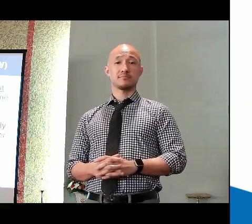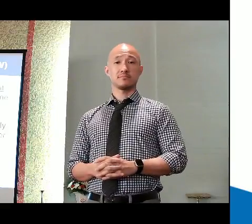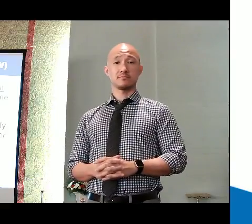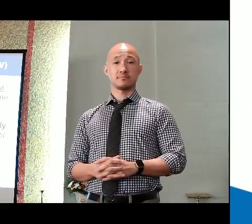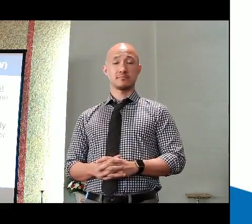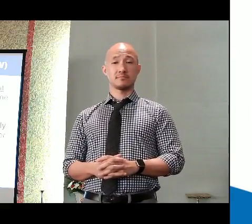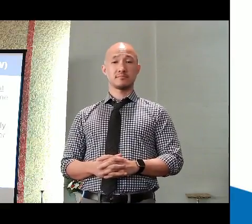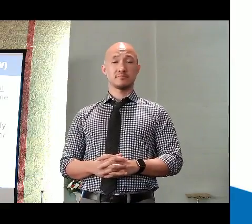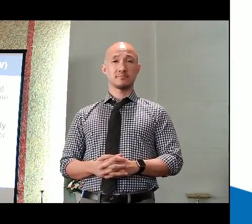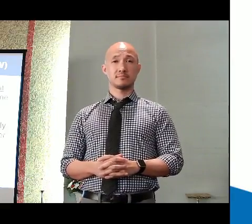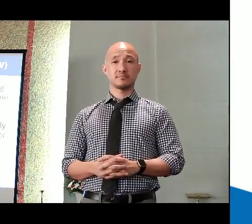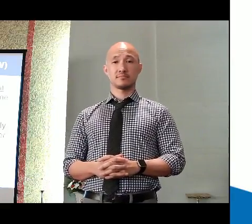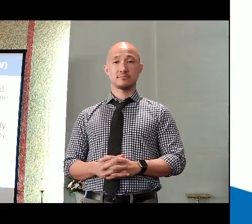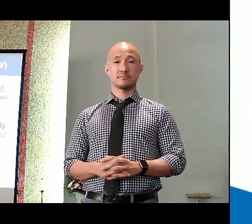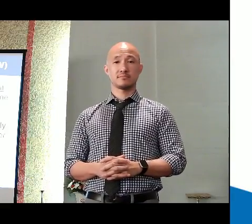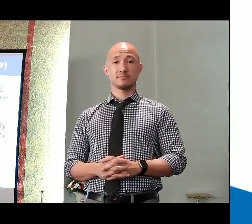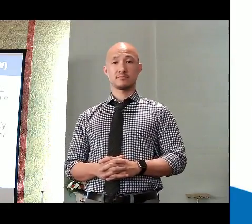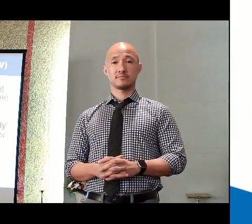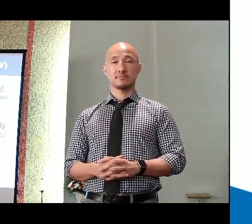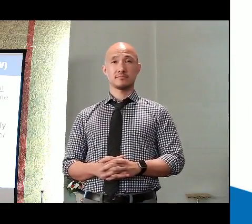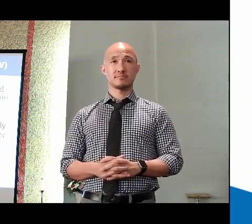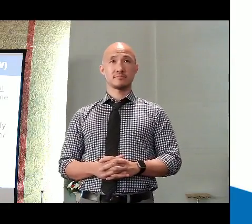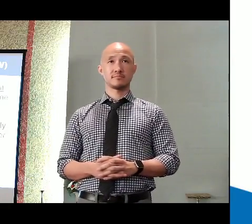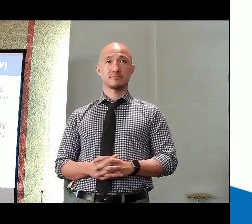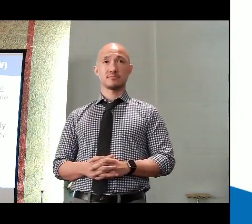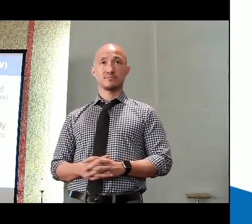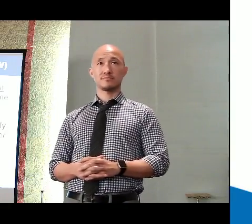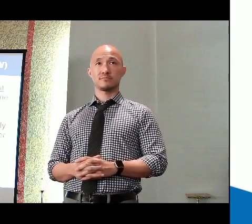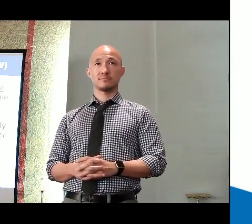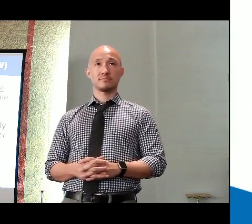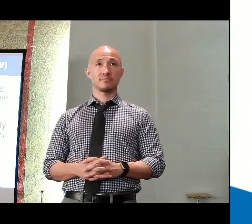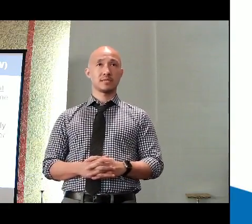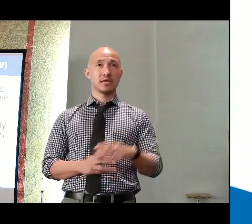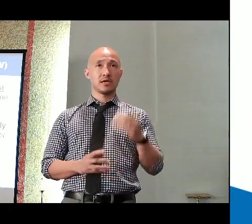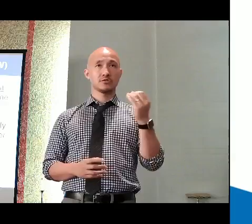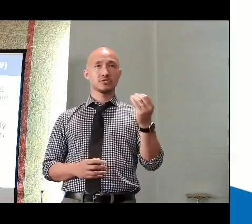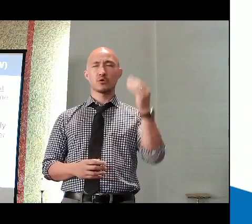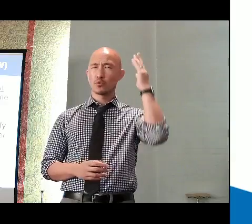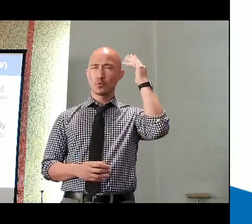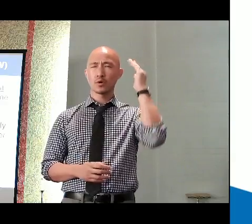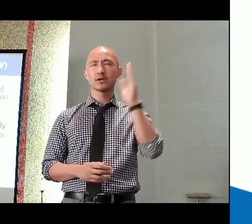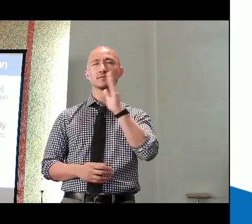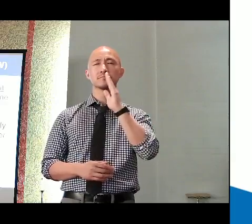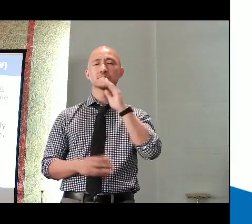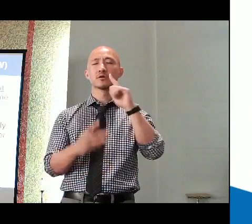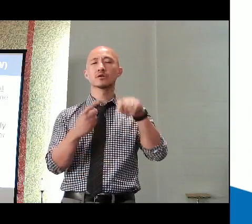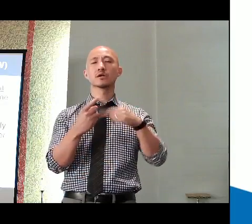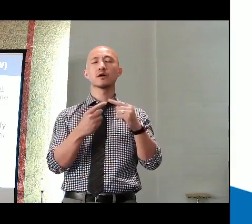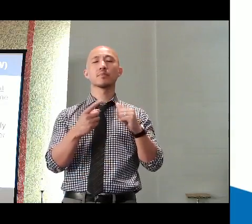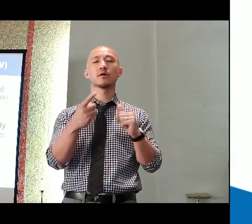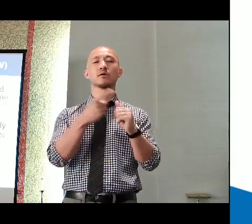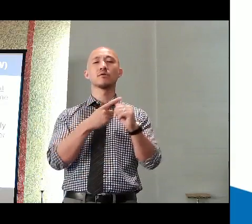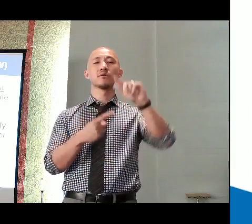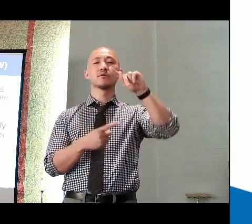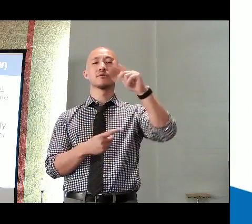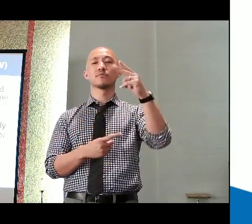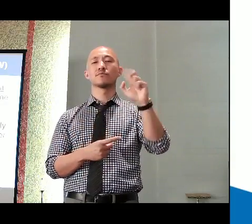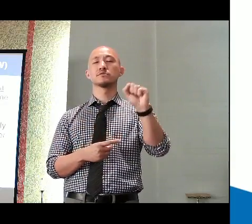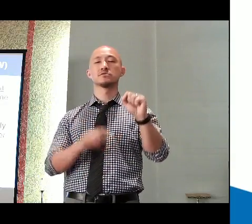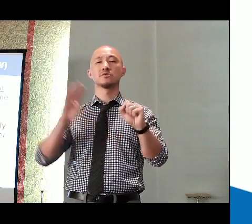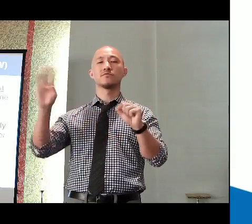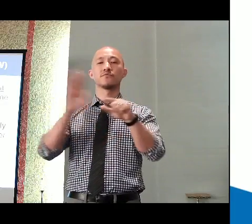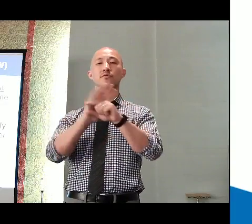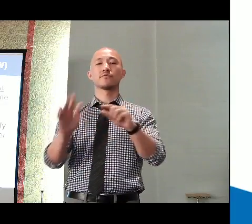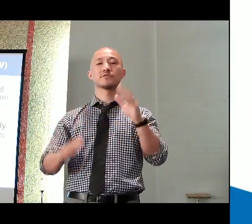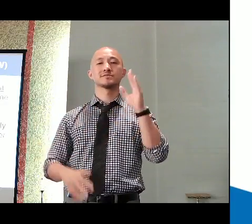Thessalonians is really in keeping with Peter's command to the husbands. Because if our marriage is not founded on